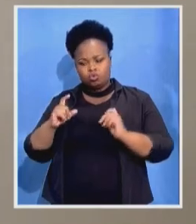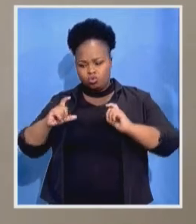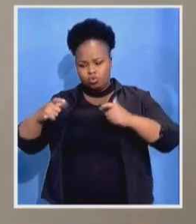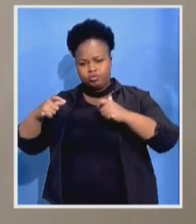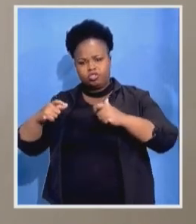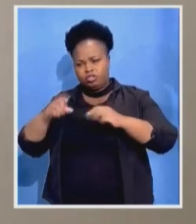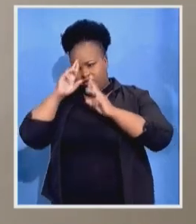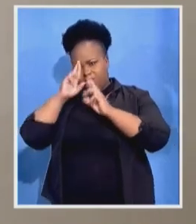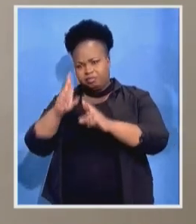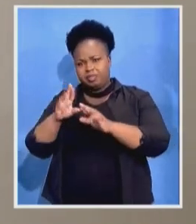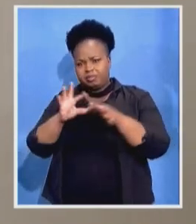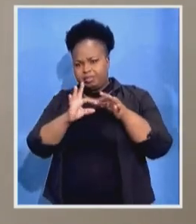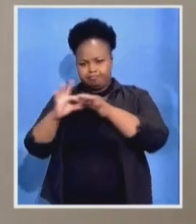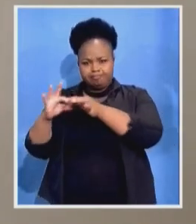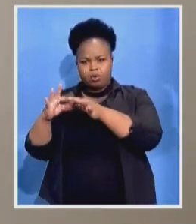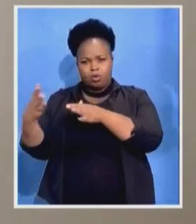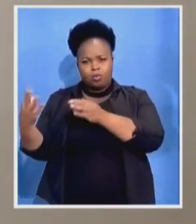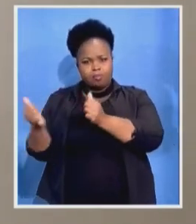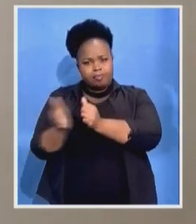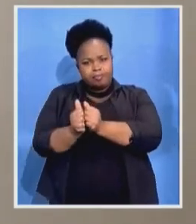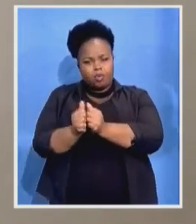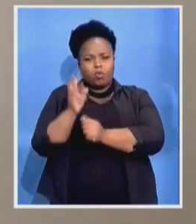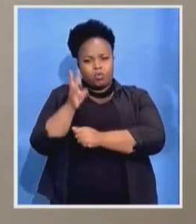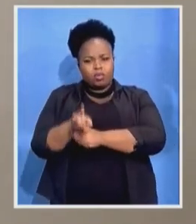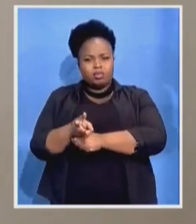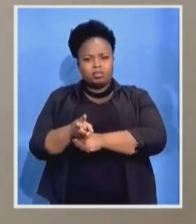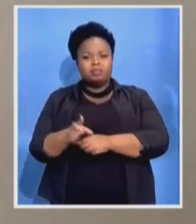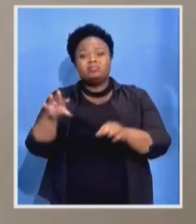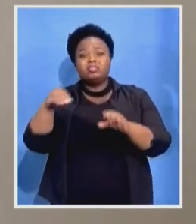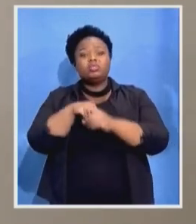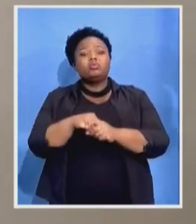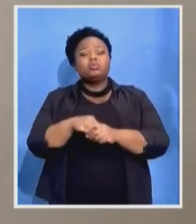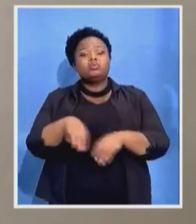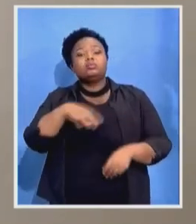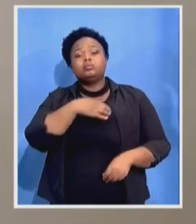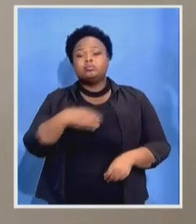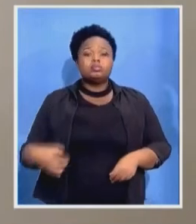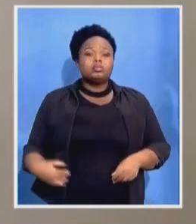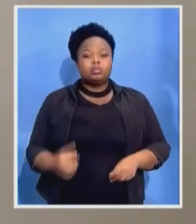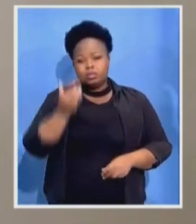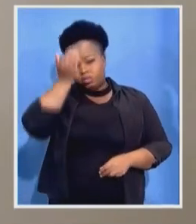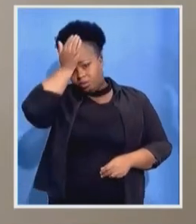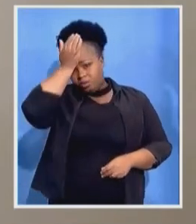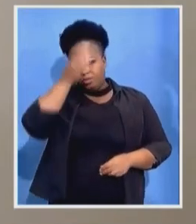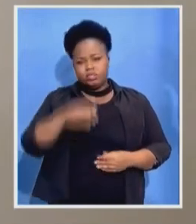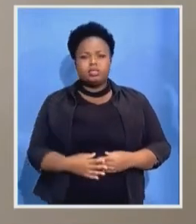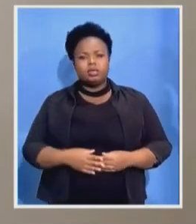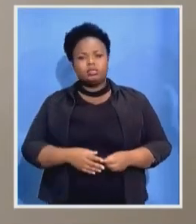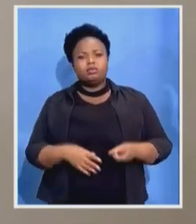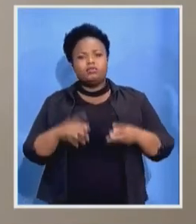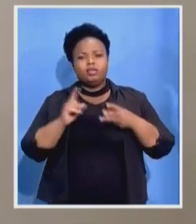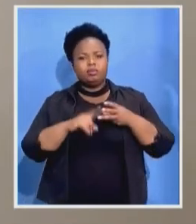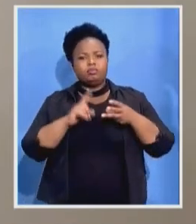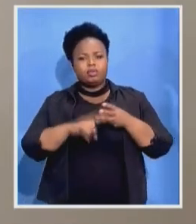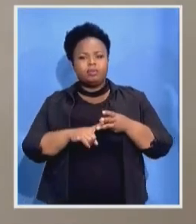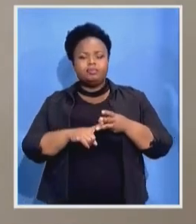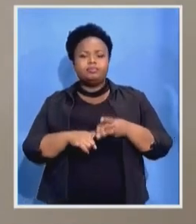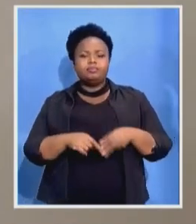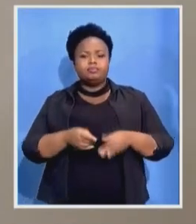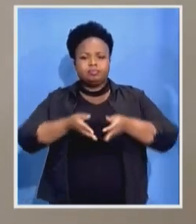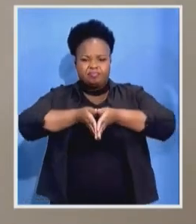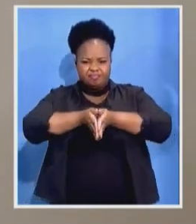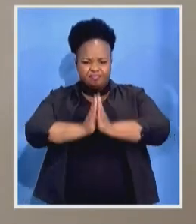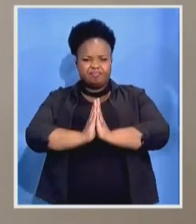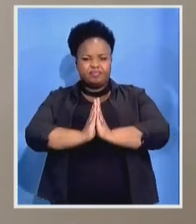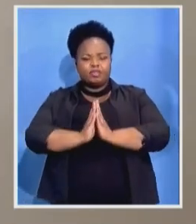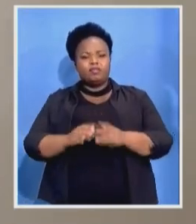including everyone, including President Zuma, is being urged by ourselves as the SACP, and in terms also